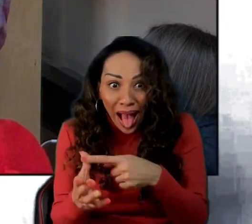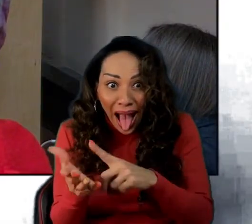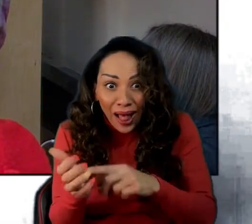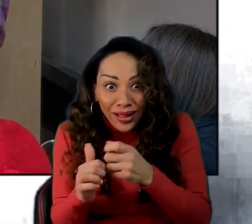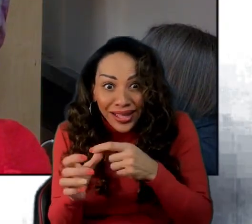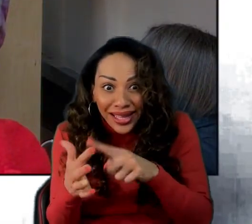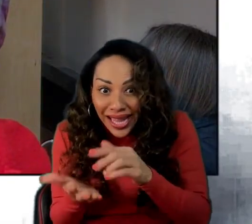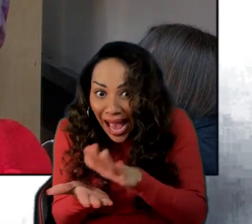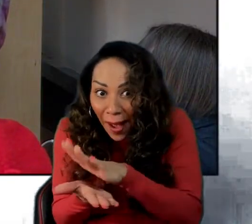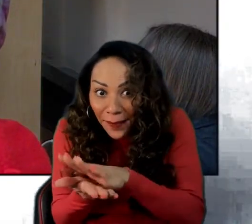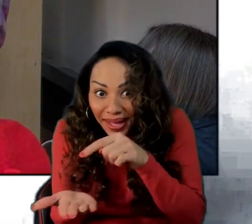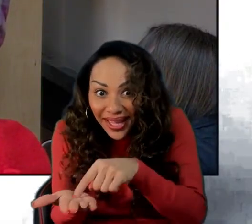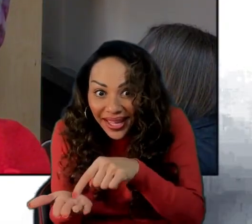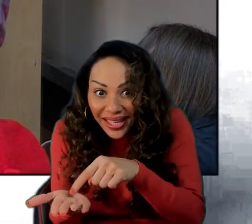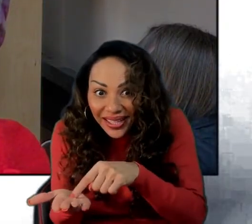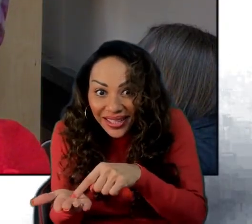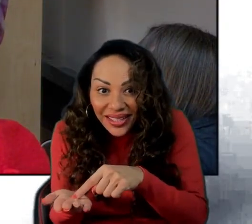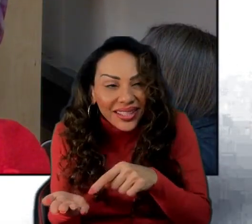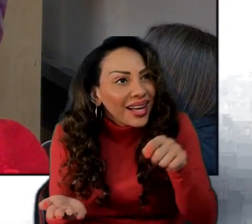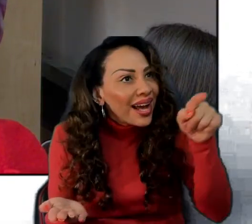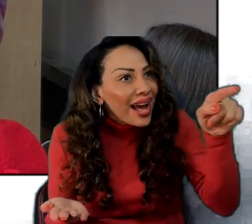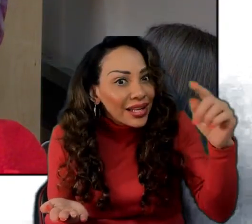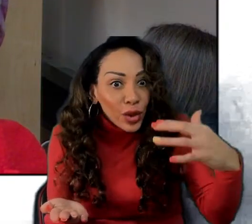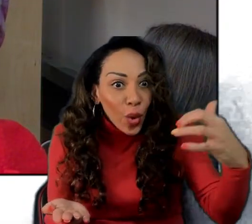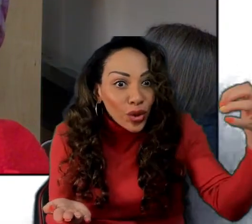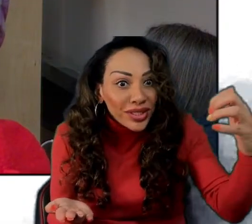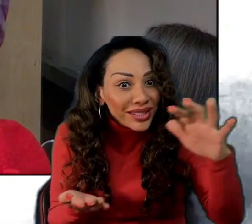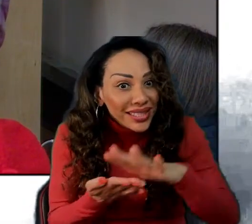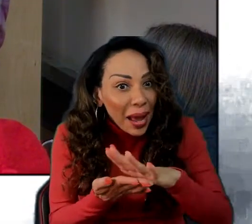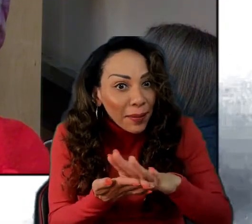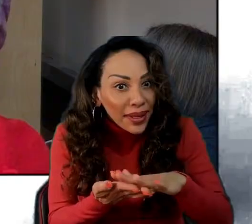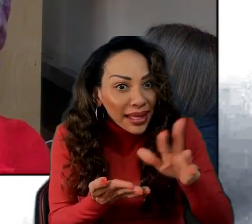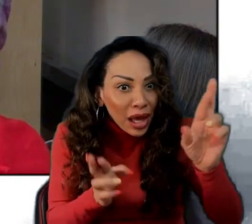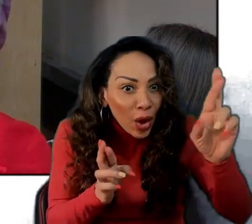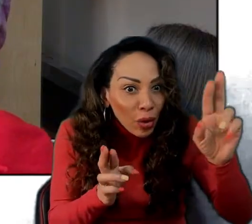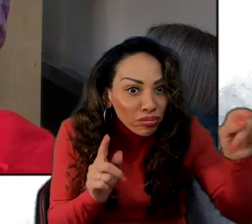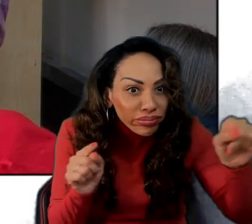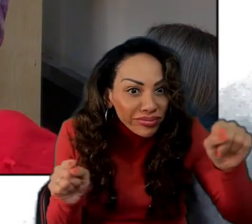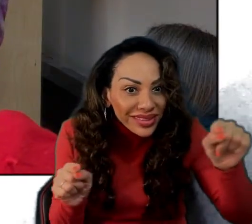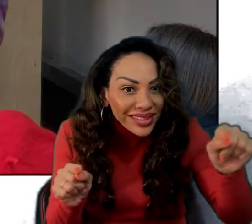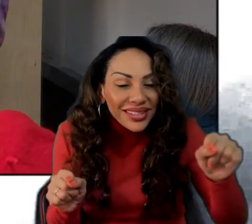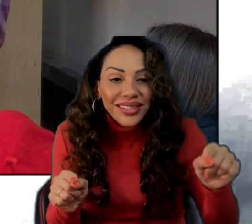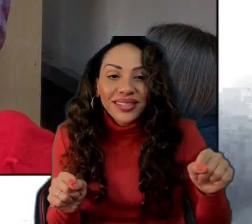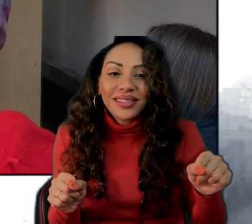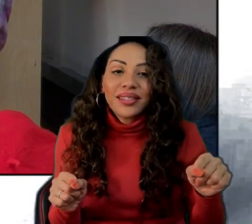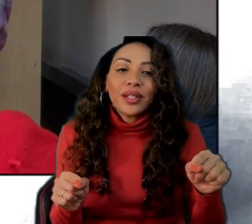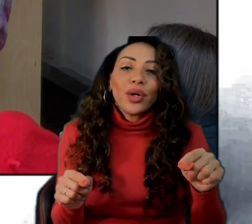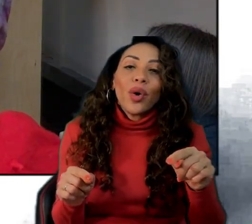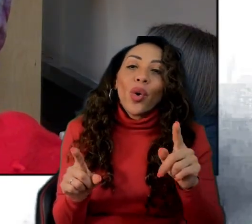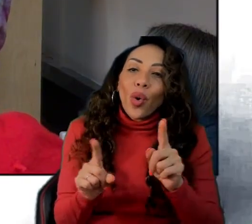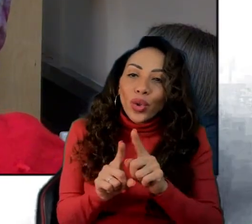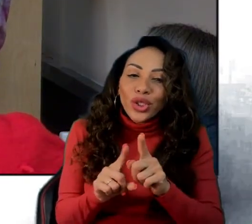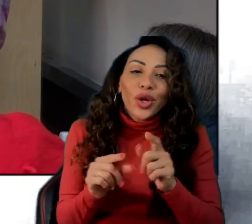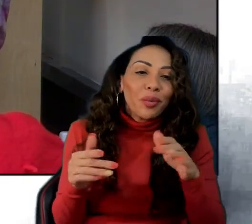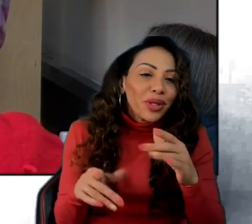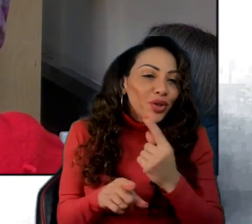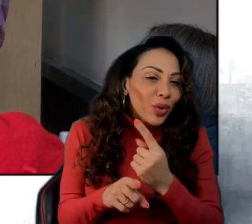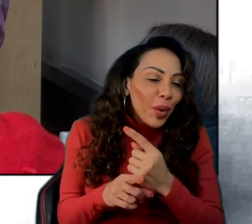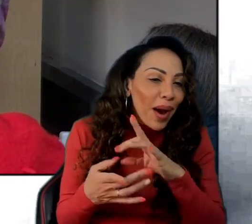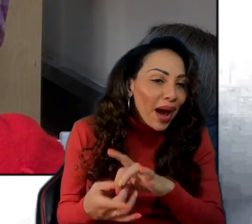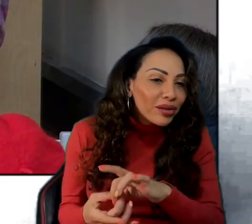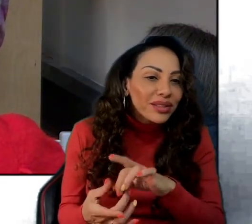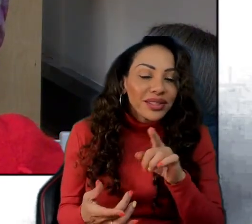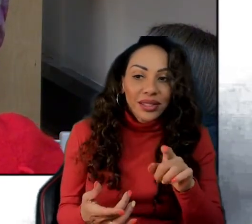all this effective language in there. And I was wondering, because you were talking about how algae are useful for thinking about, or maybe